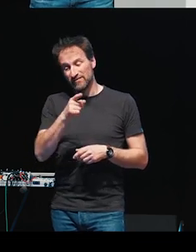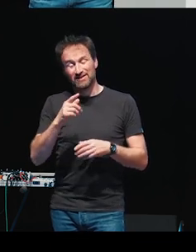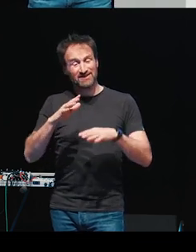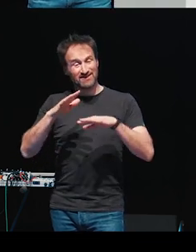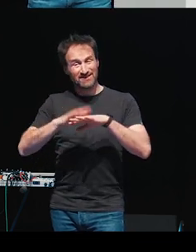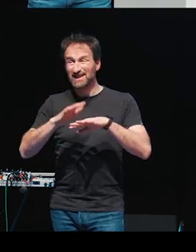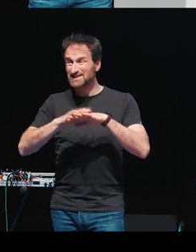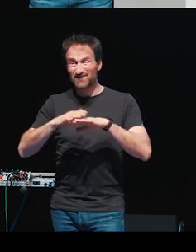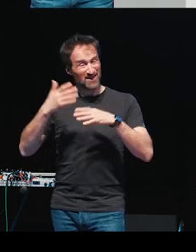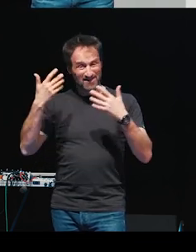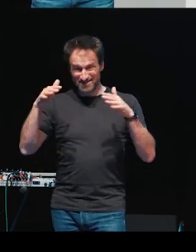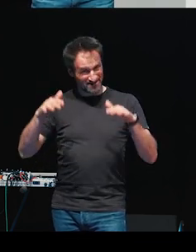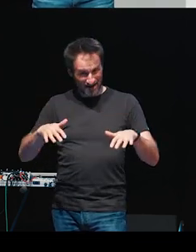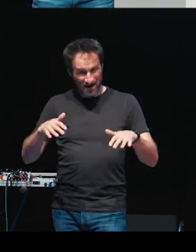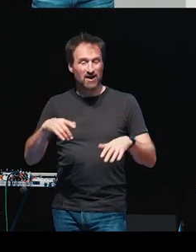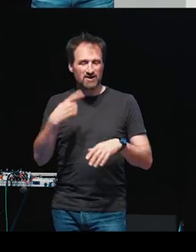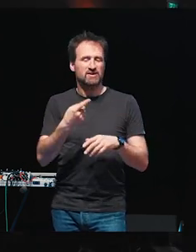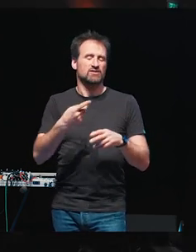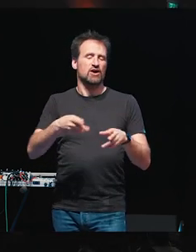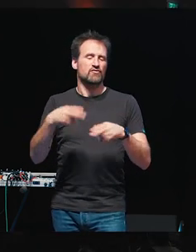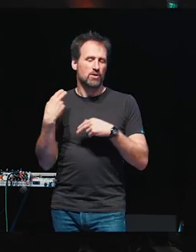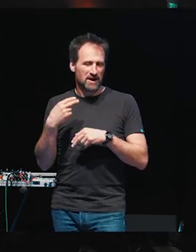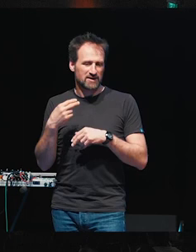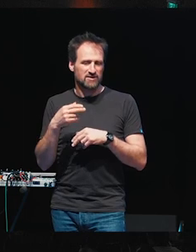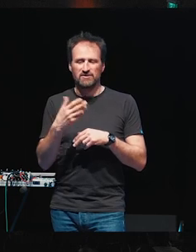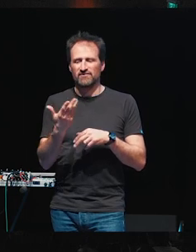is not there, then you fall back to what settings you had earlier, and